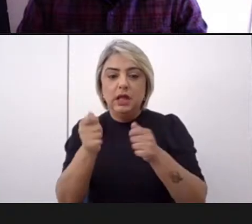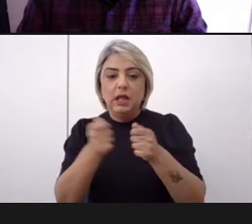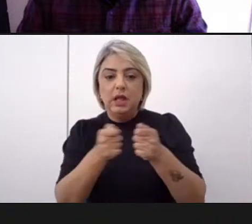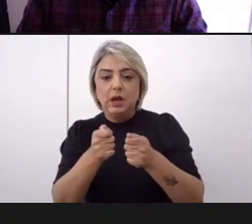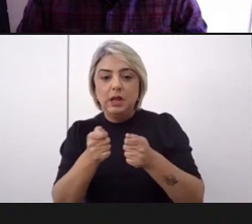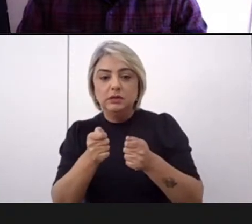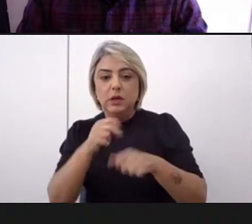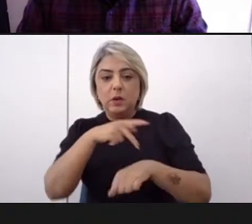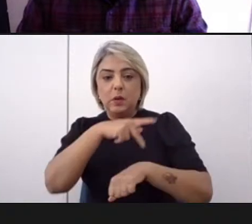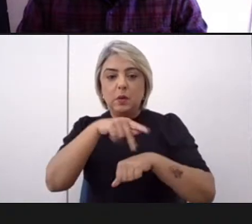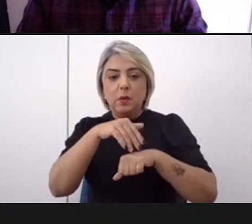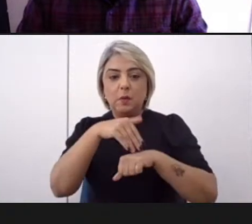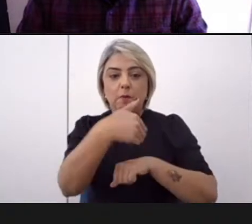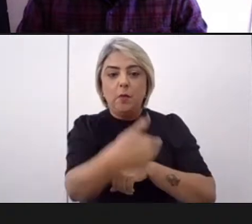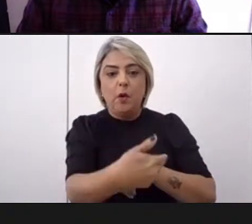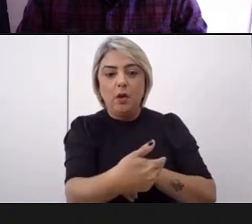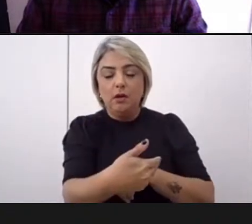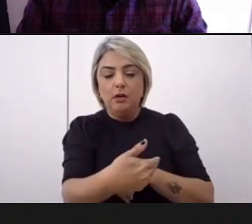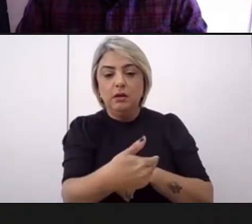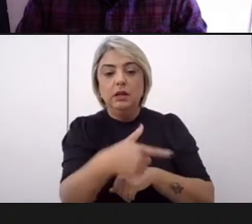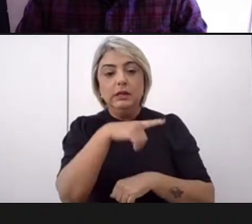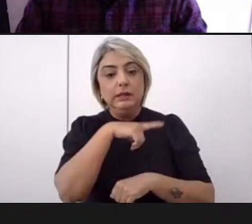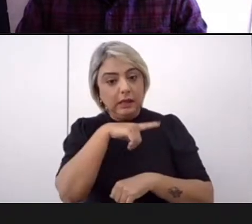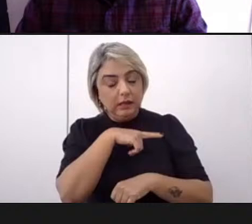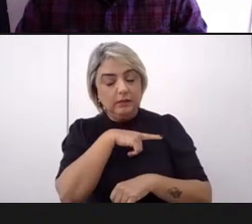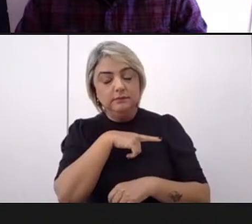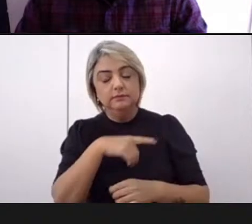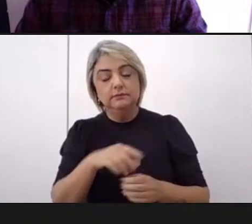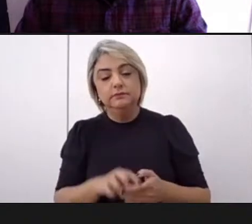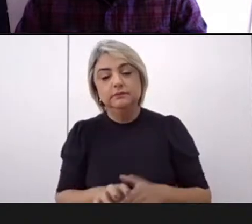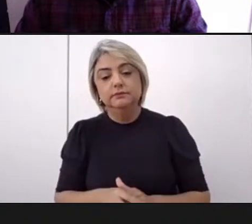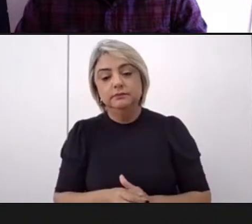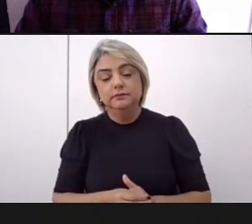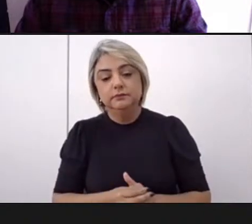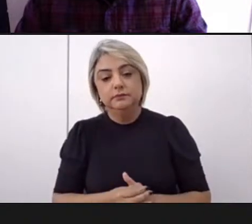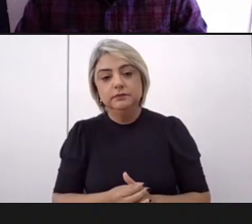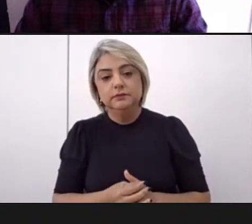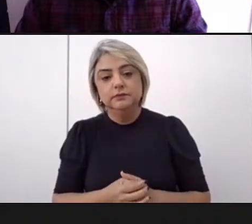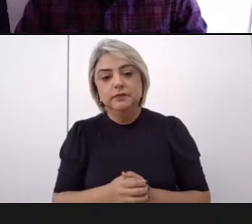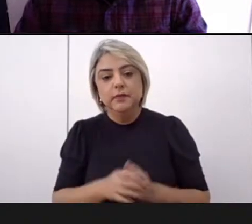They are a very interesting piece of research.